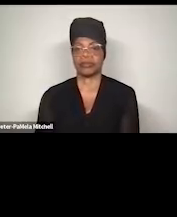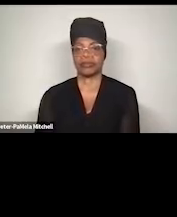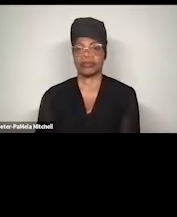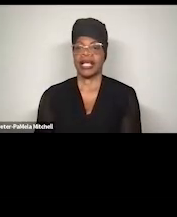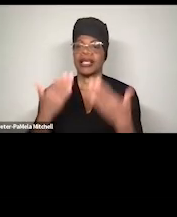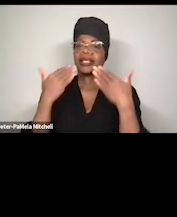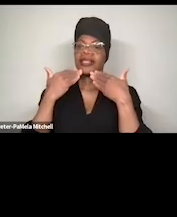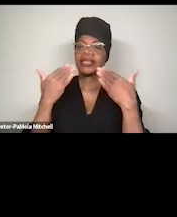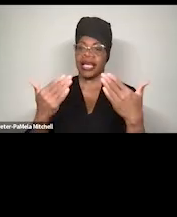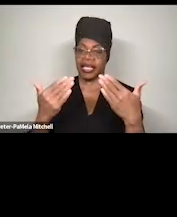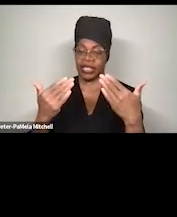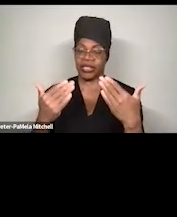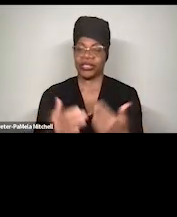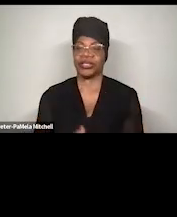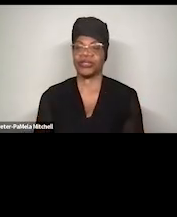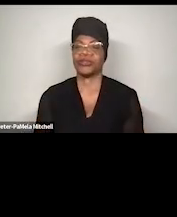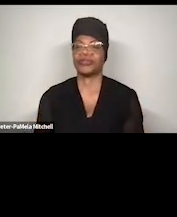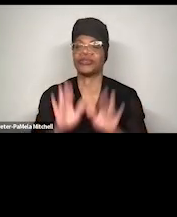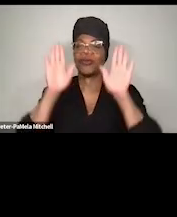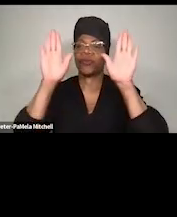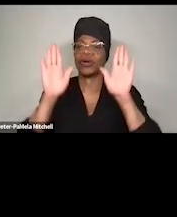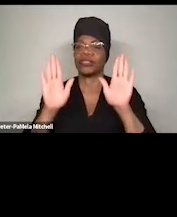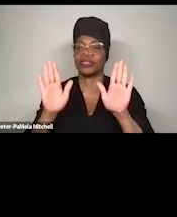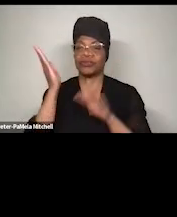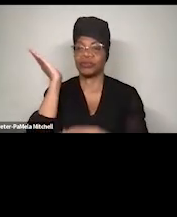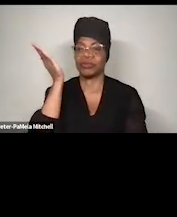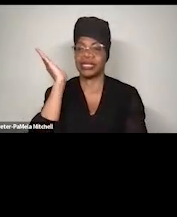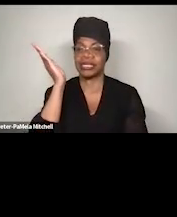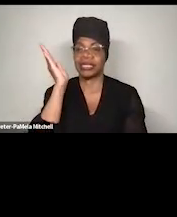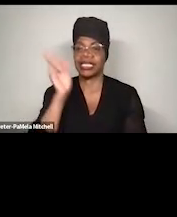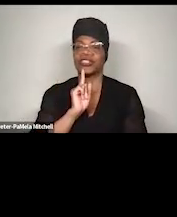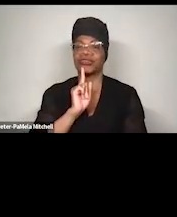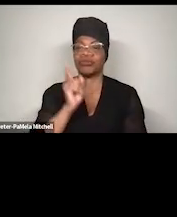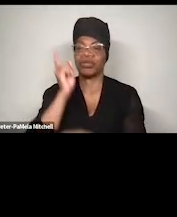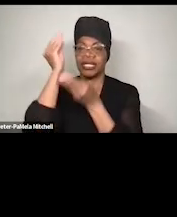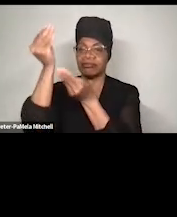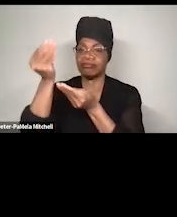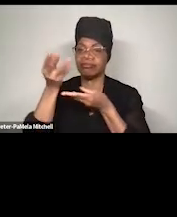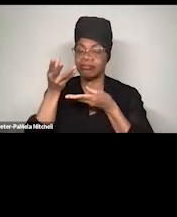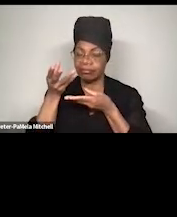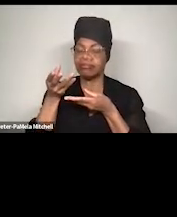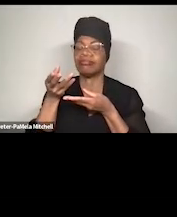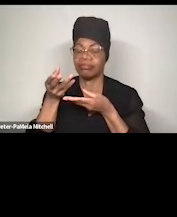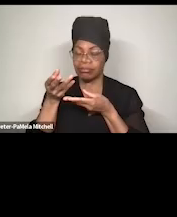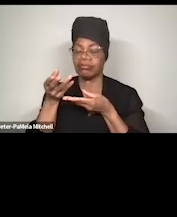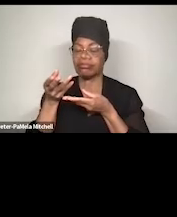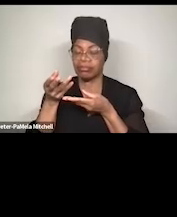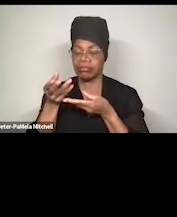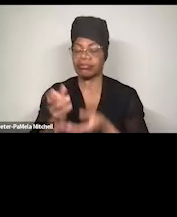Thank you so much for that incredible presentation, really informative. And then with that